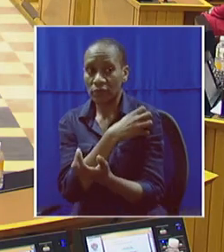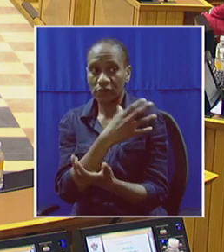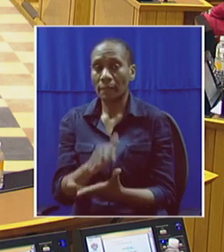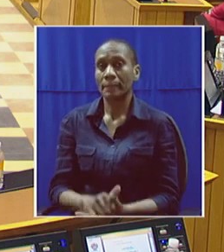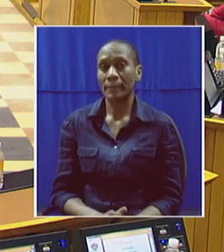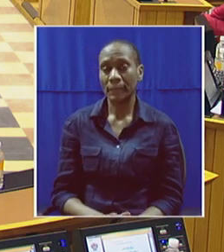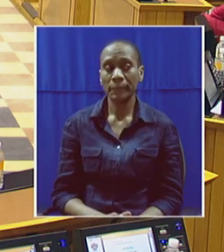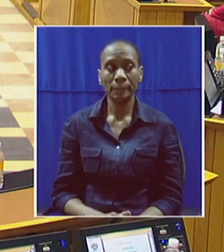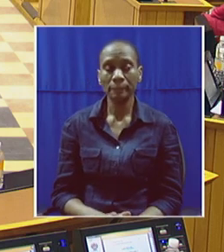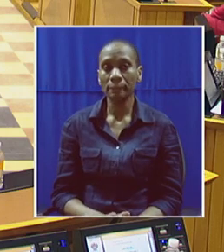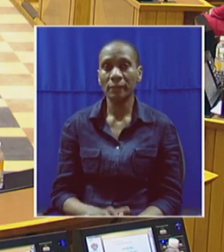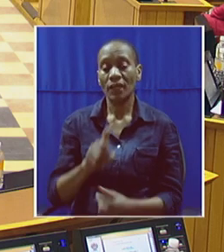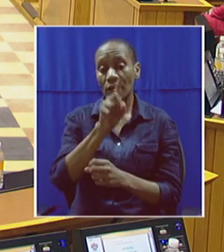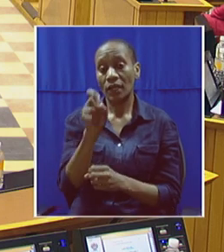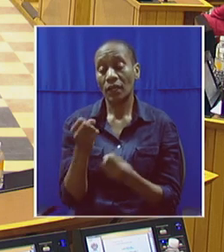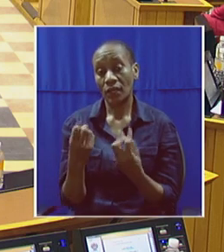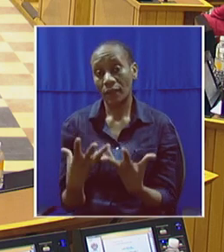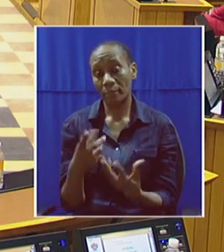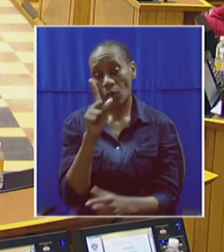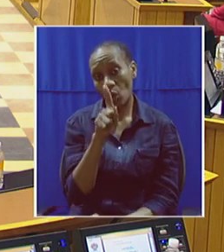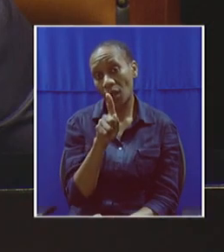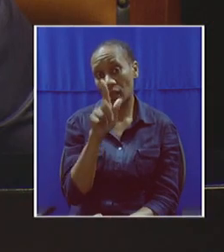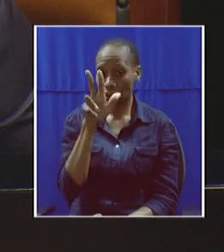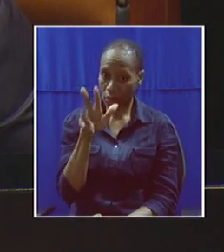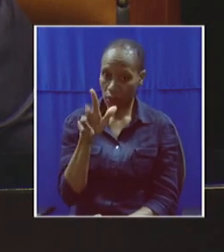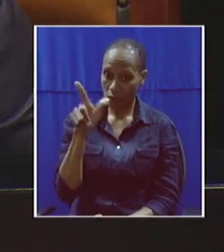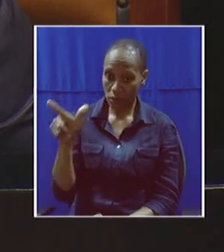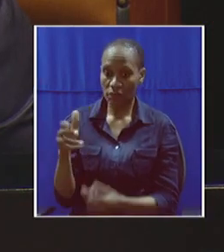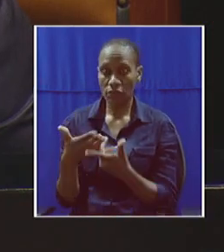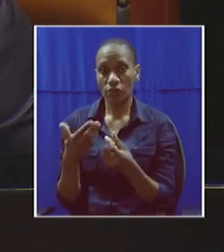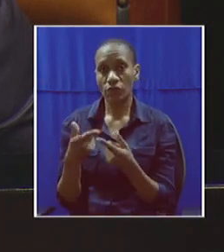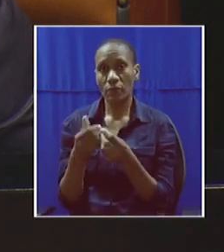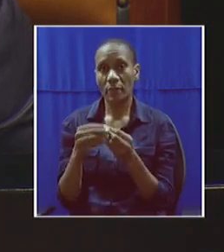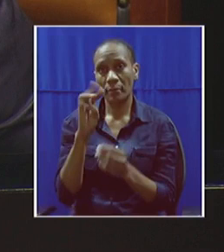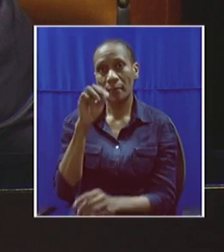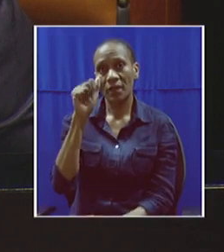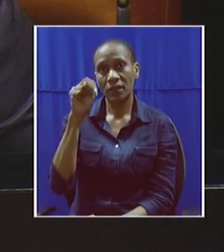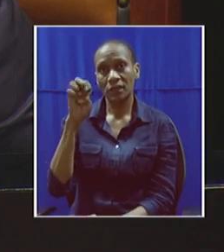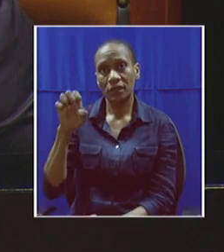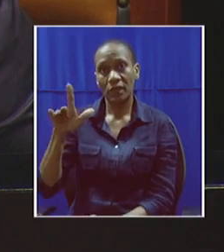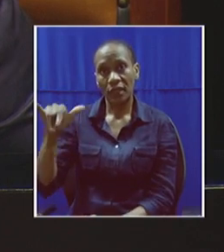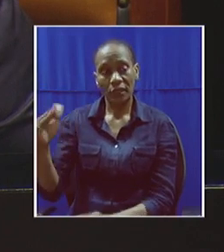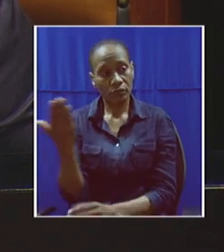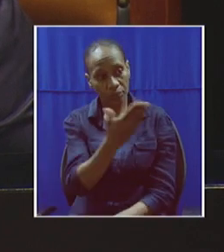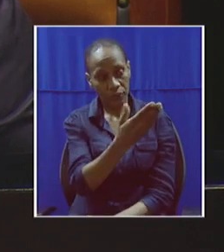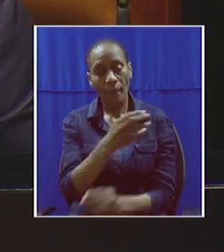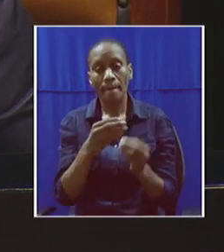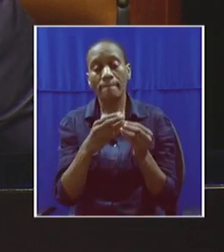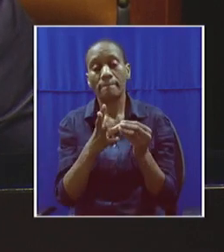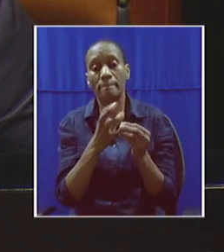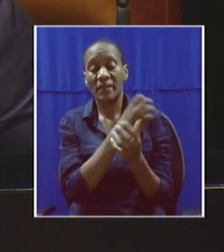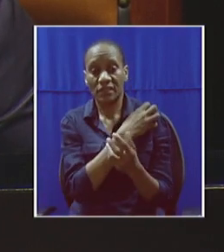Minister question number 187 has been asked by The Honorable PM Manelli to the minister of